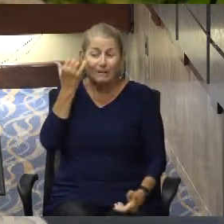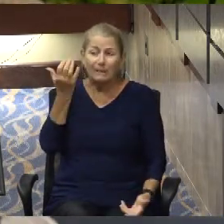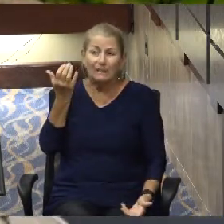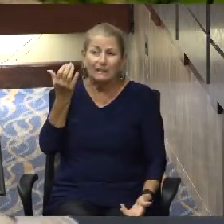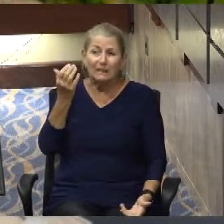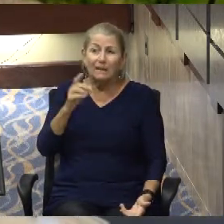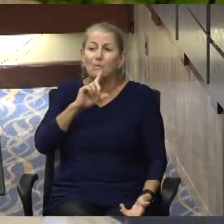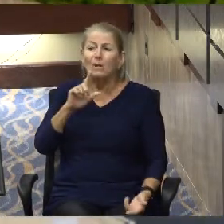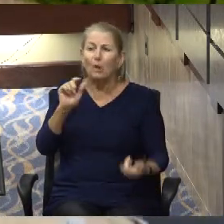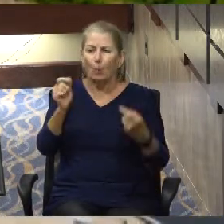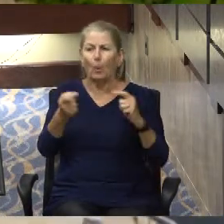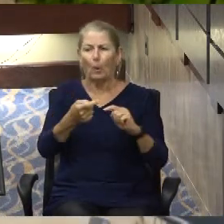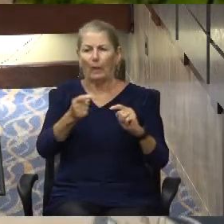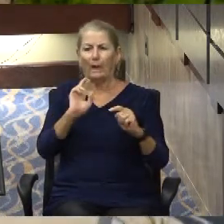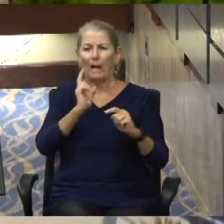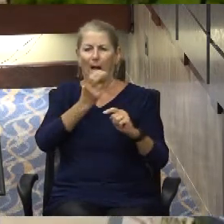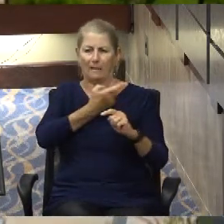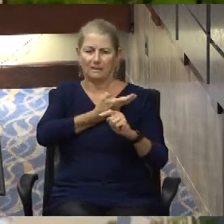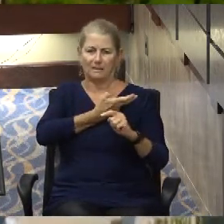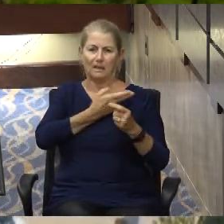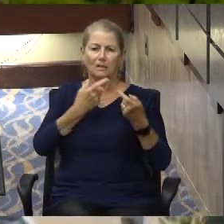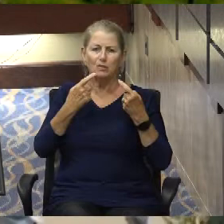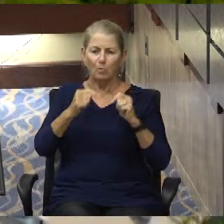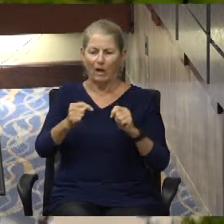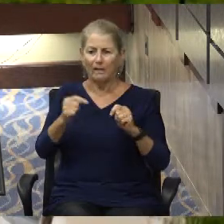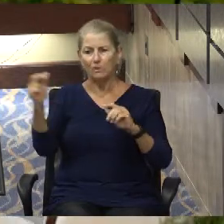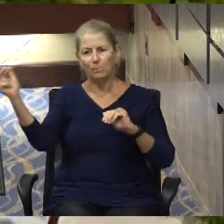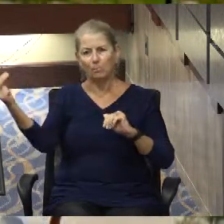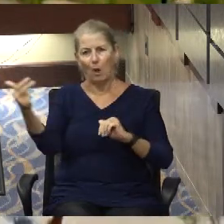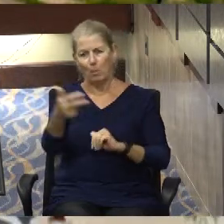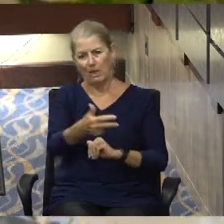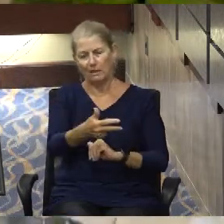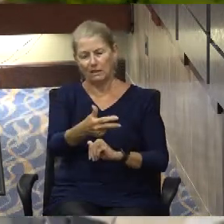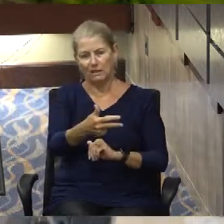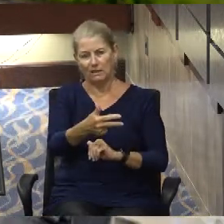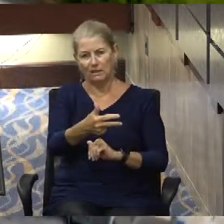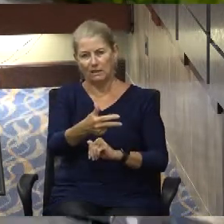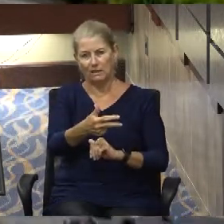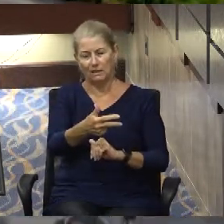it's really hurting us trying to get into